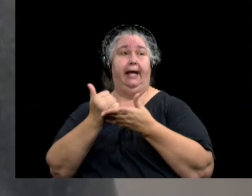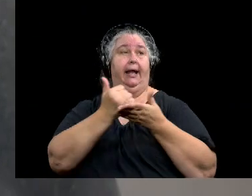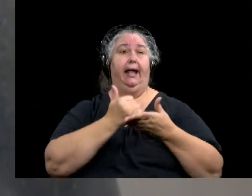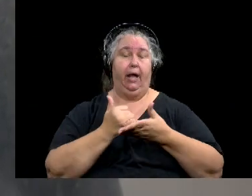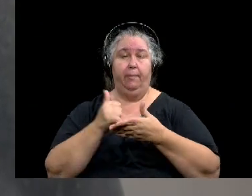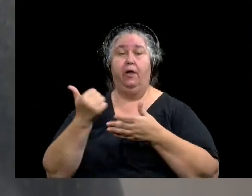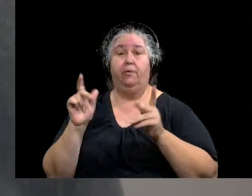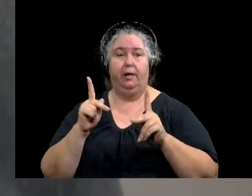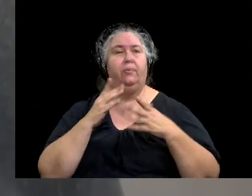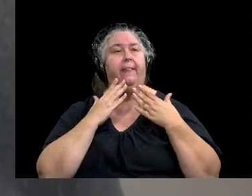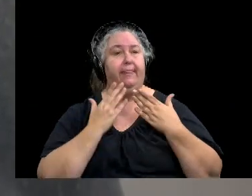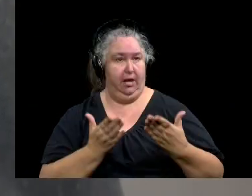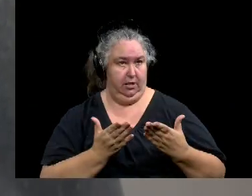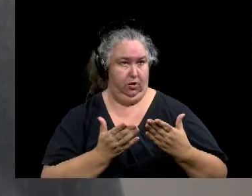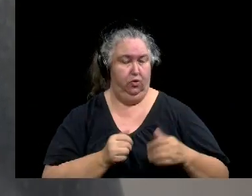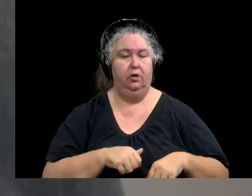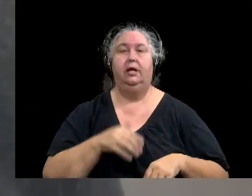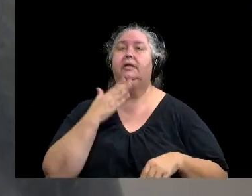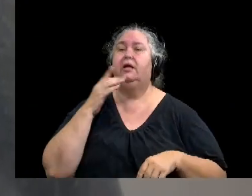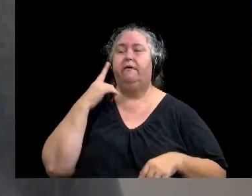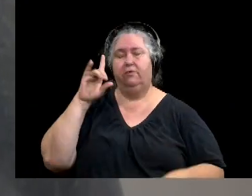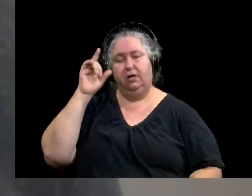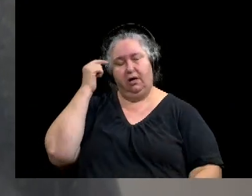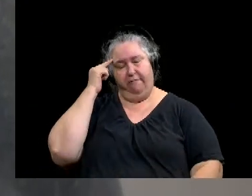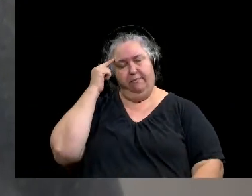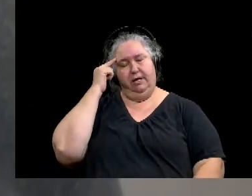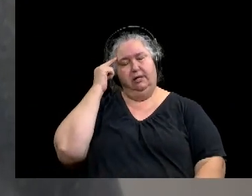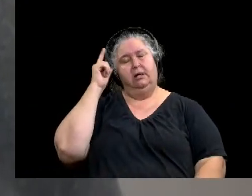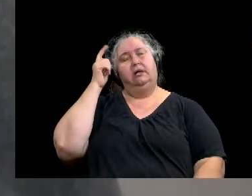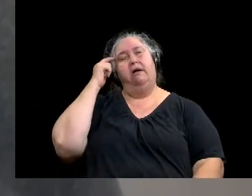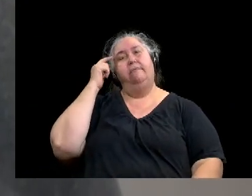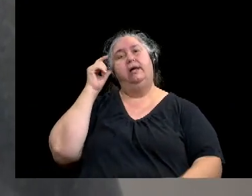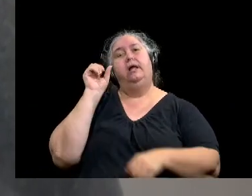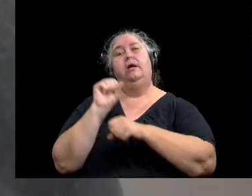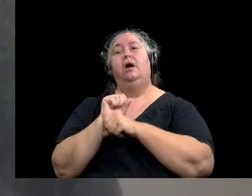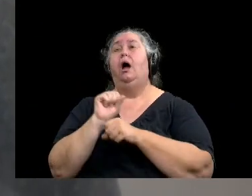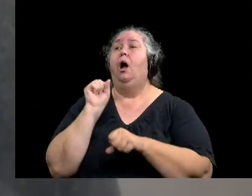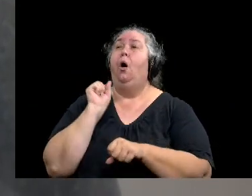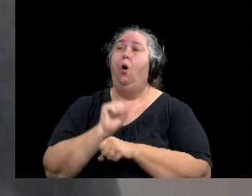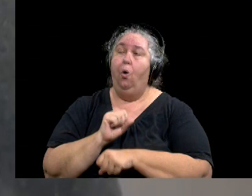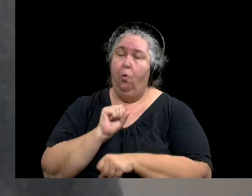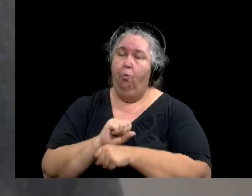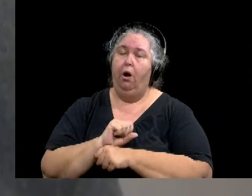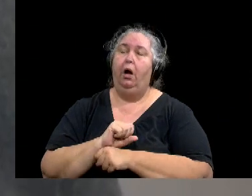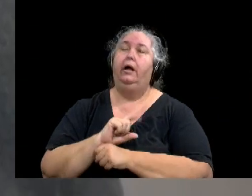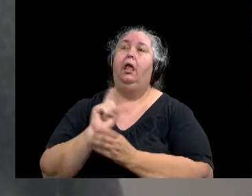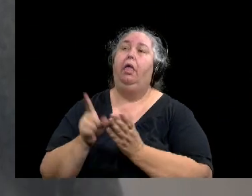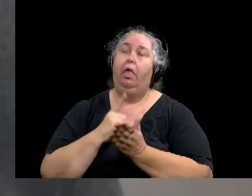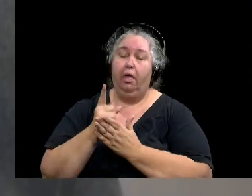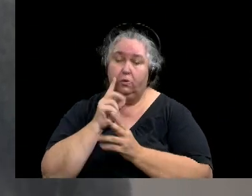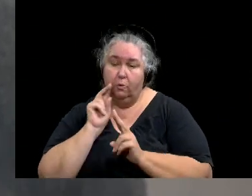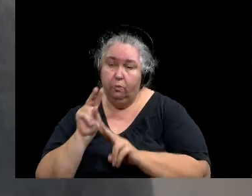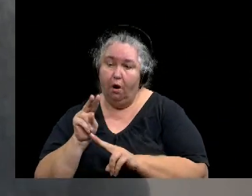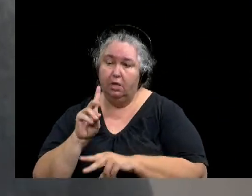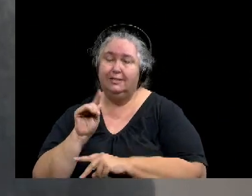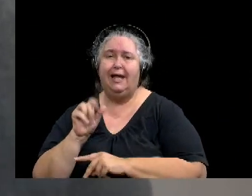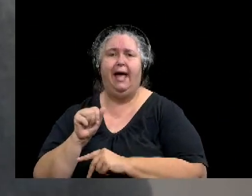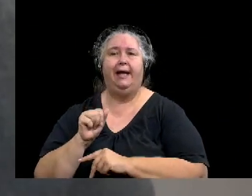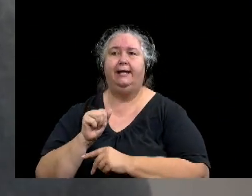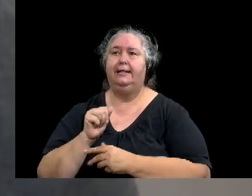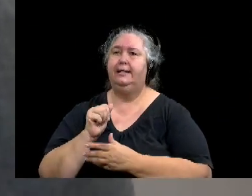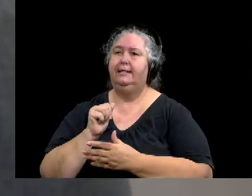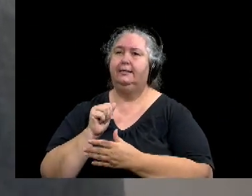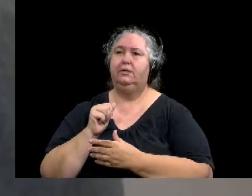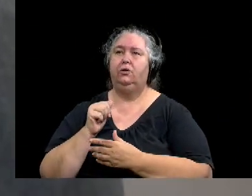you. I'm thankful for our government employees working around the clock to monitor data, staff the local and free